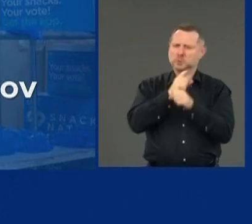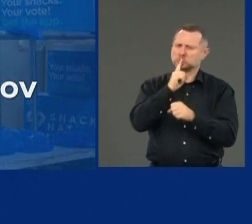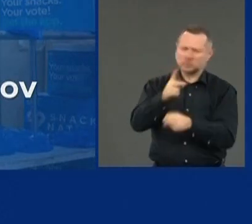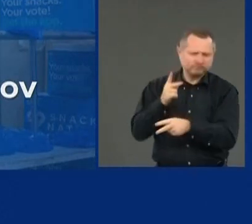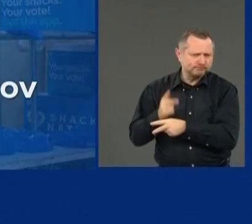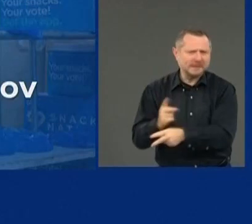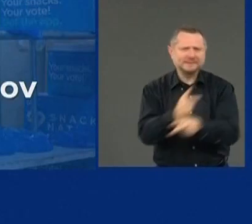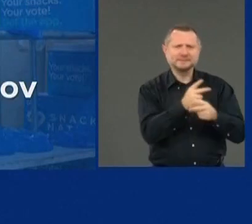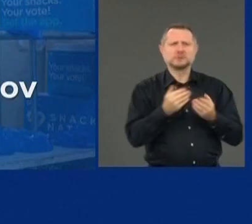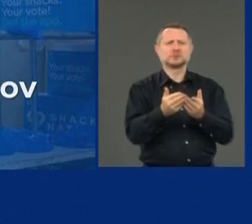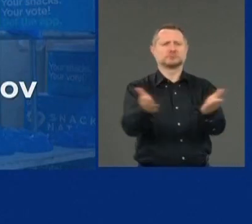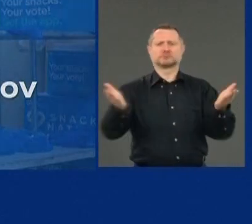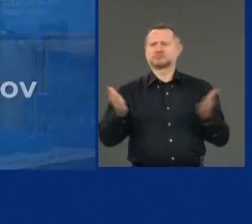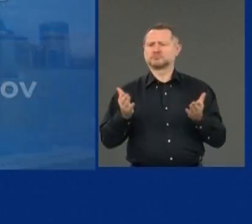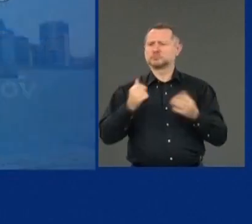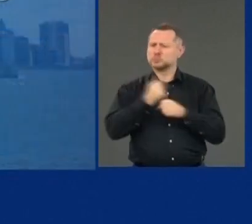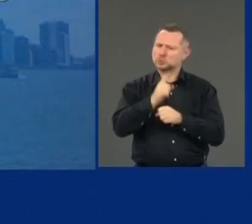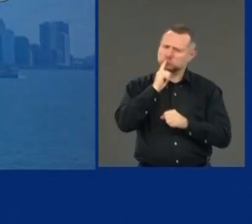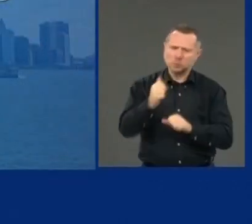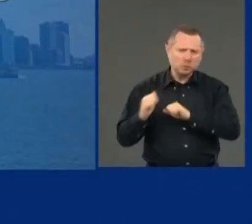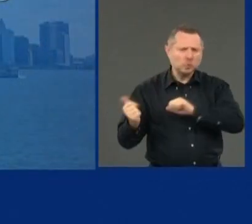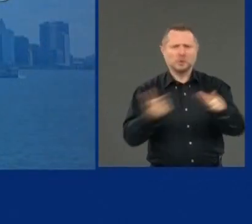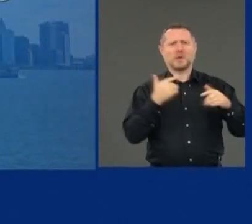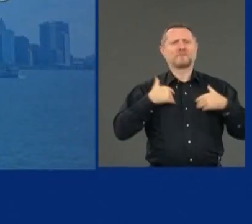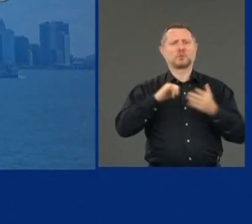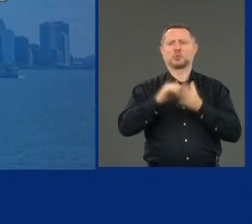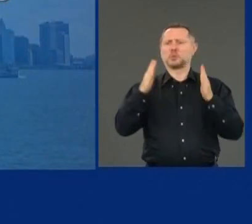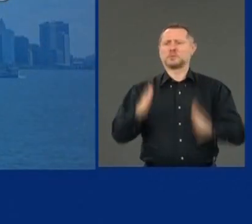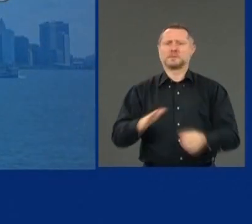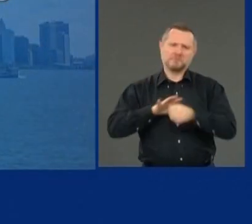make sure no New Yorker goes hungry.